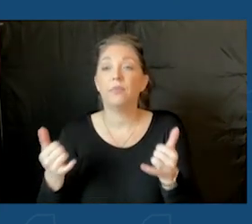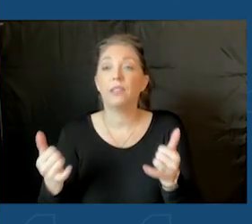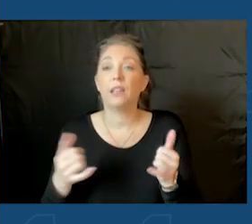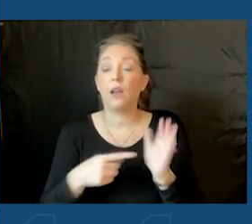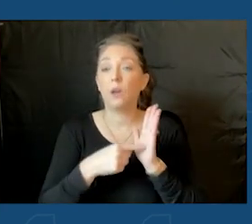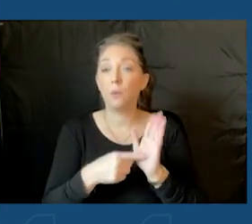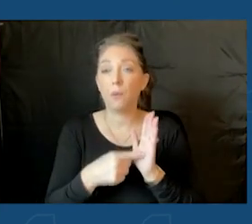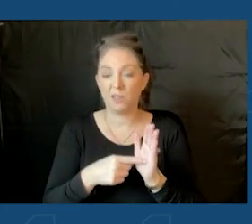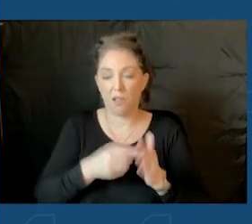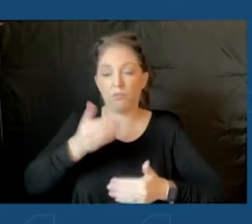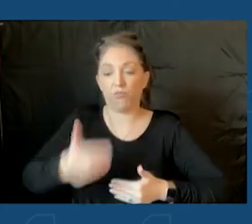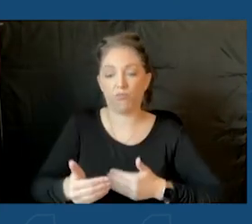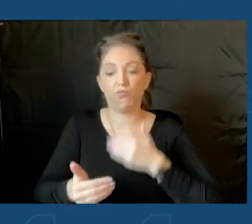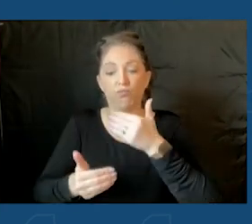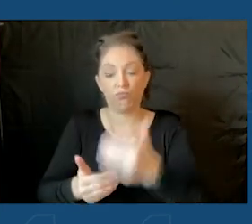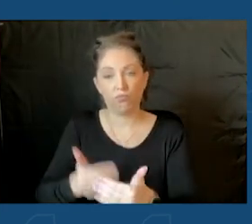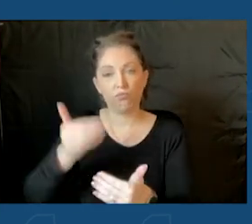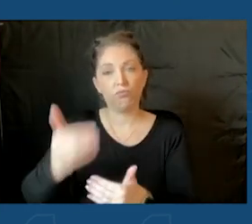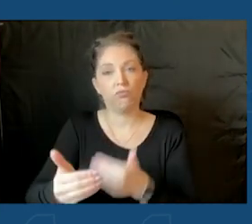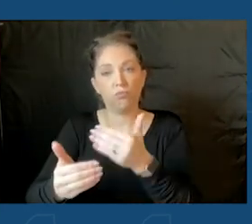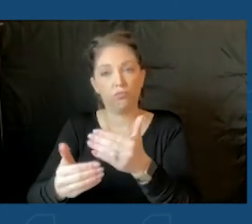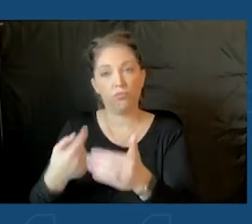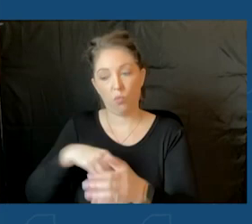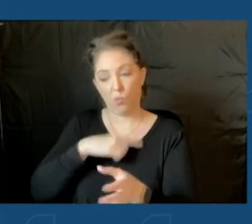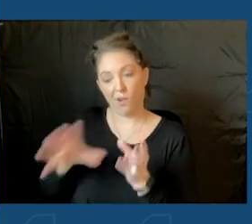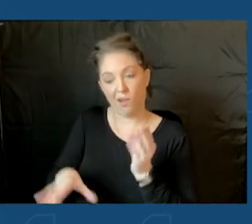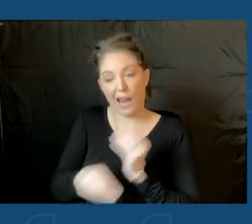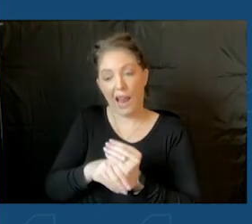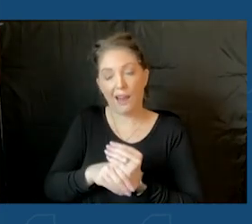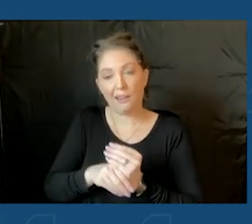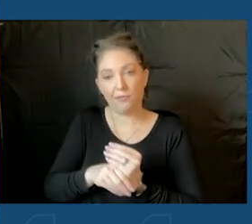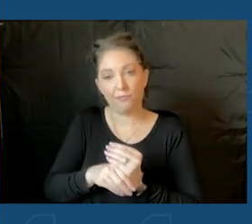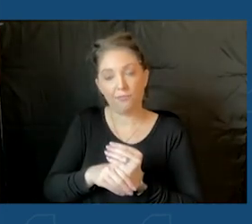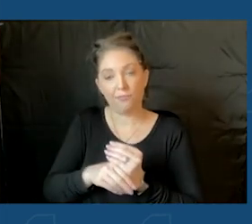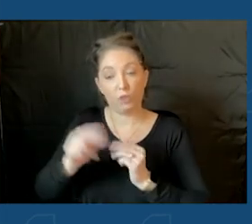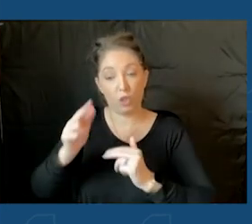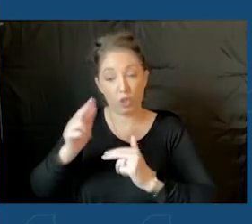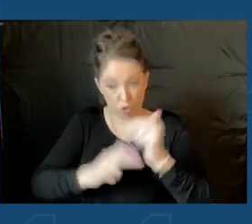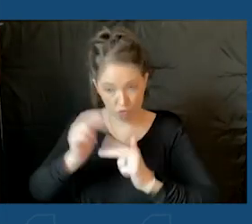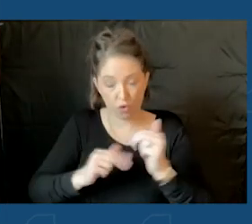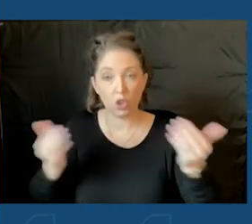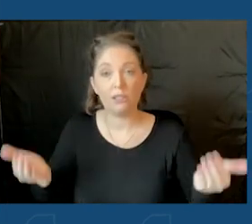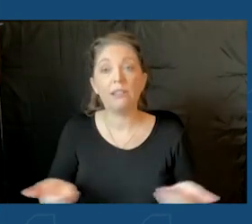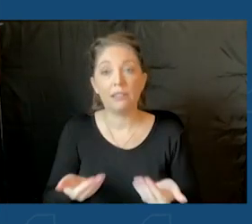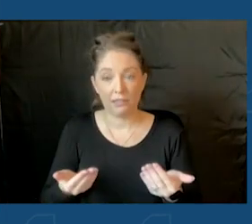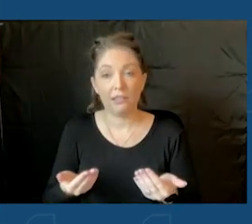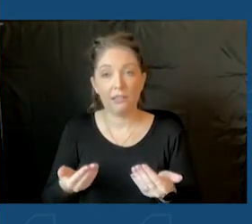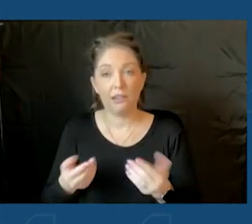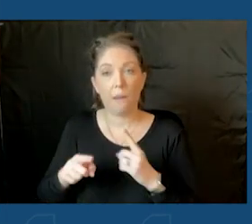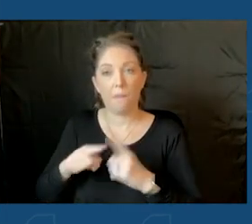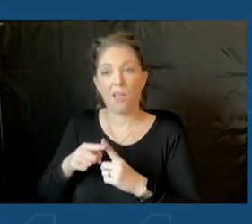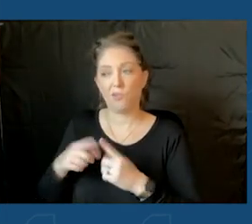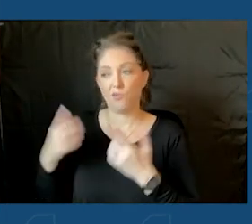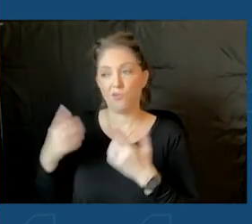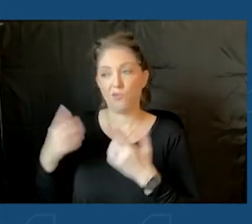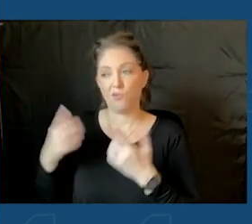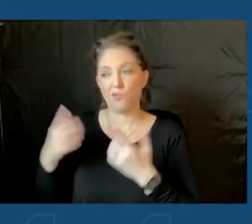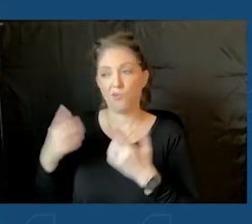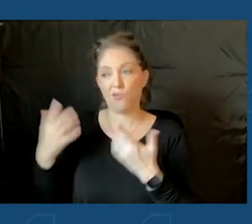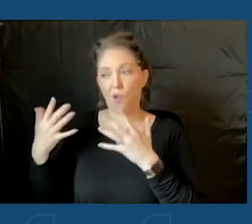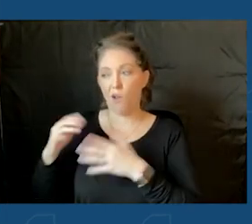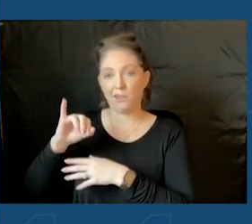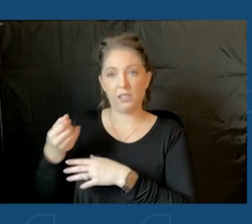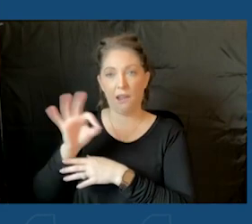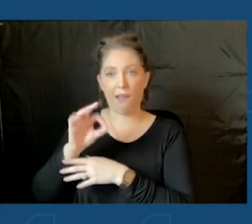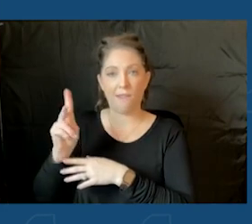movement as we add actual construction here at Terminal 1 to the construction already underway at JFK on Terminal 8